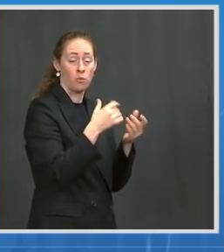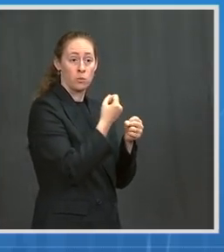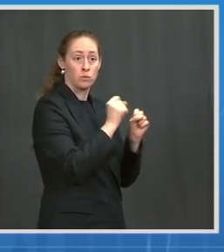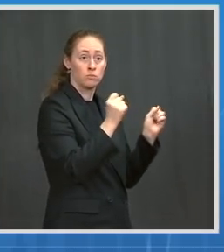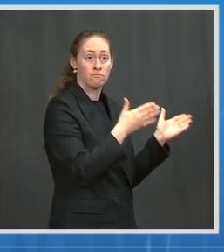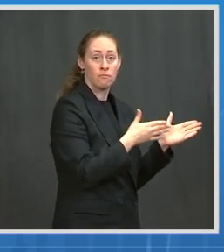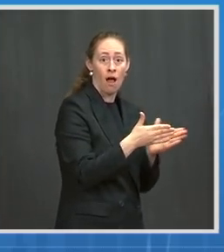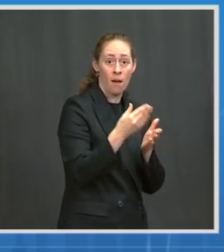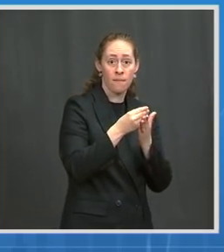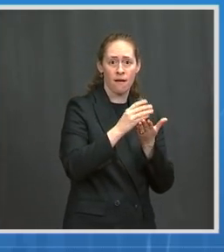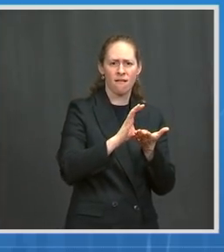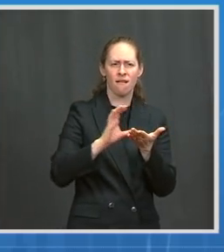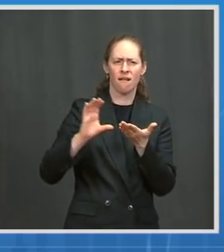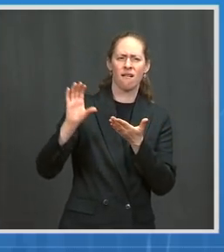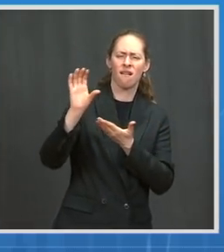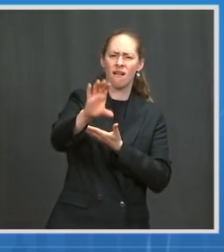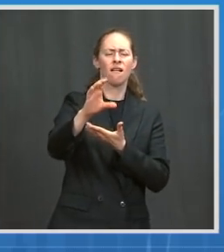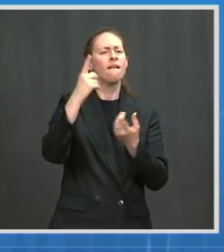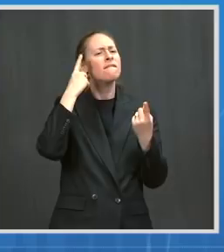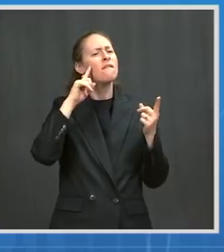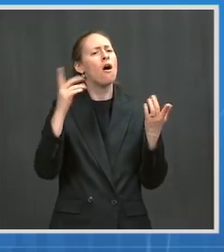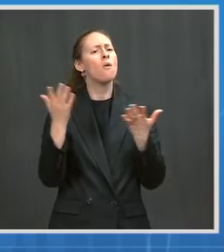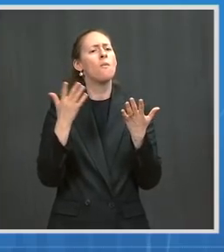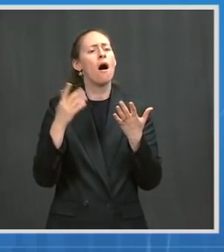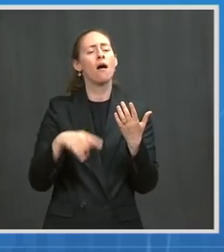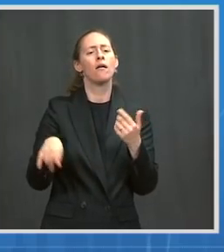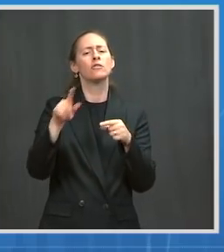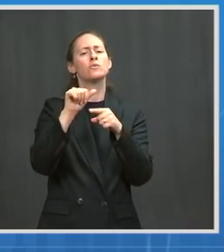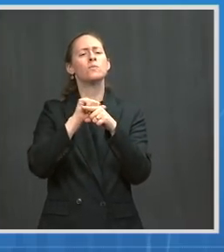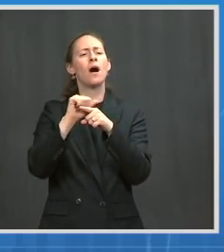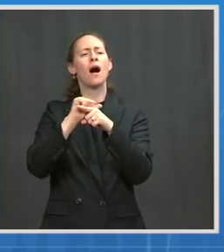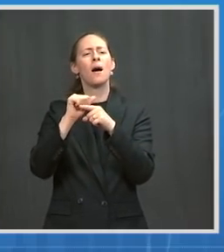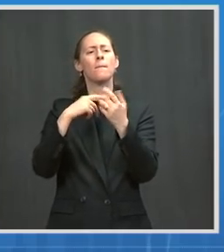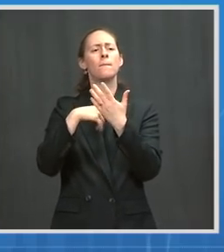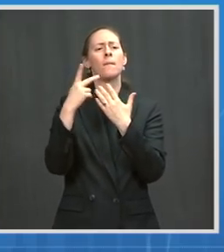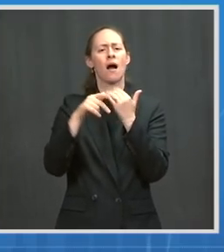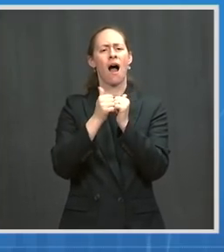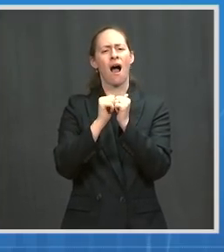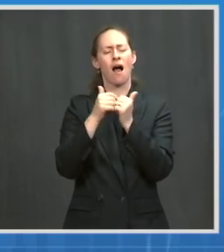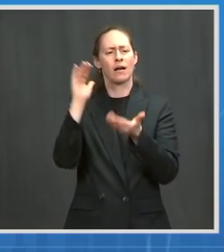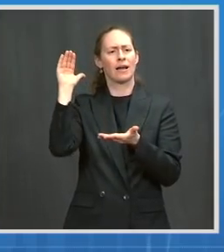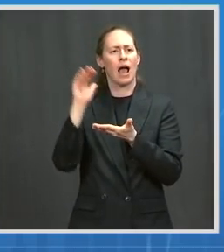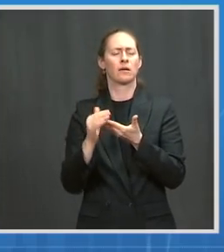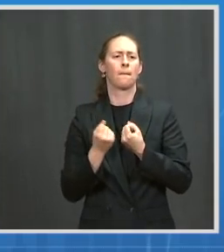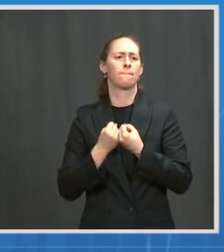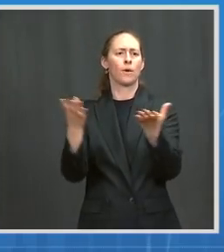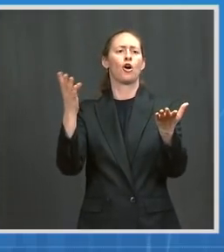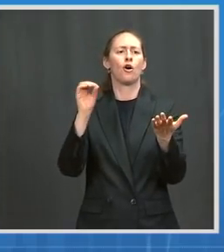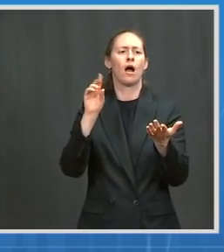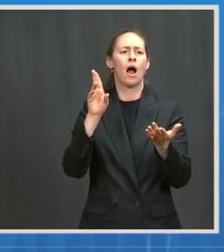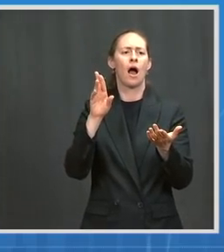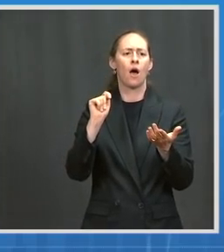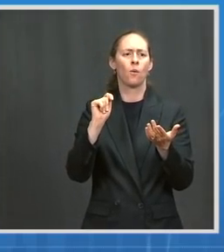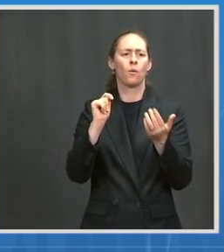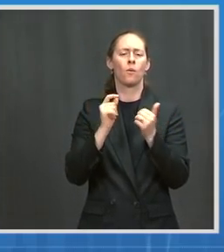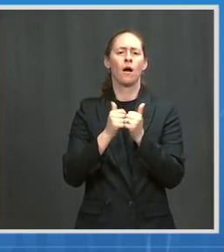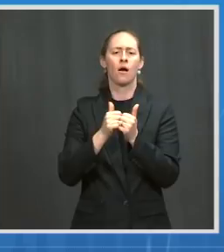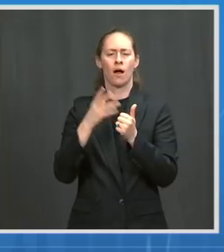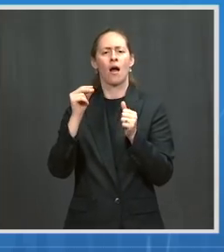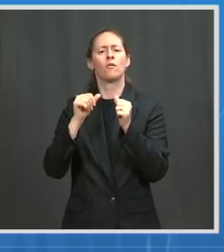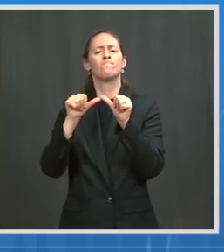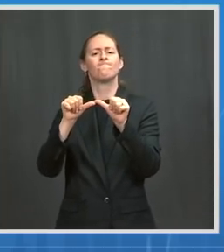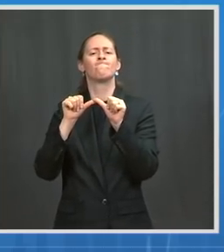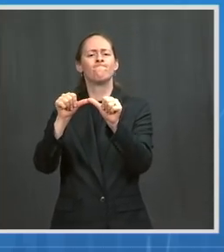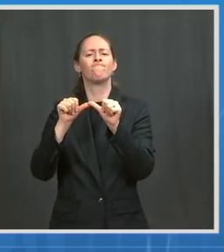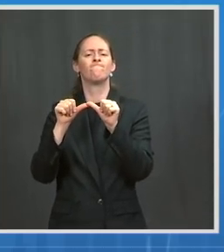of training and wellness programs to reduce burnout and to promote resiliency. In addition, the CDC's National Institute for